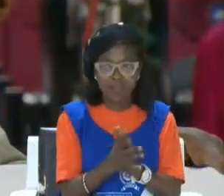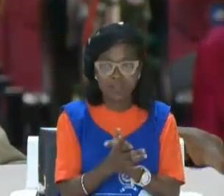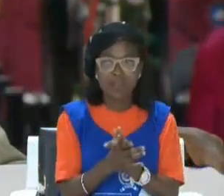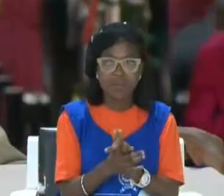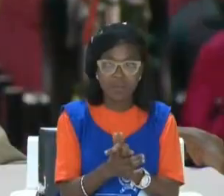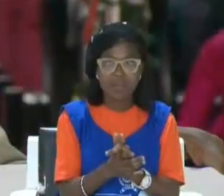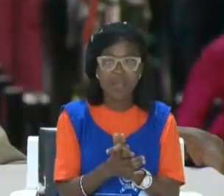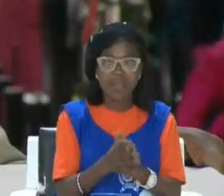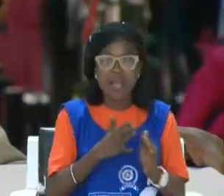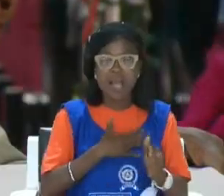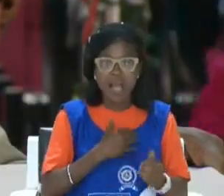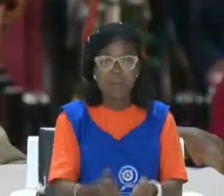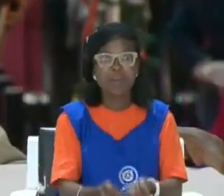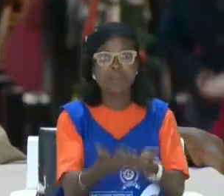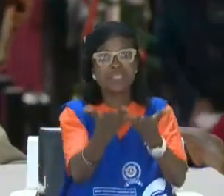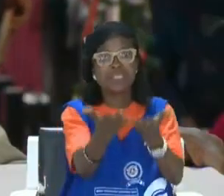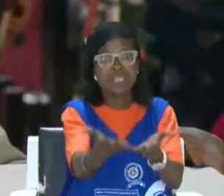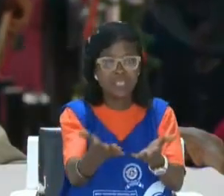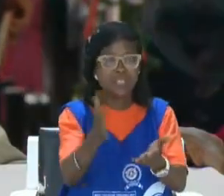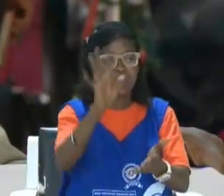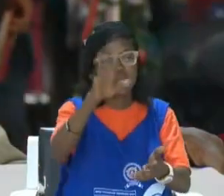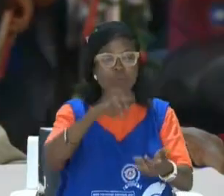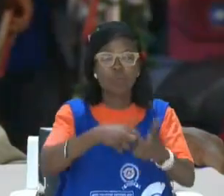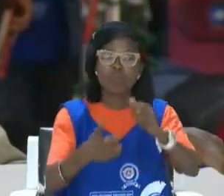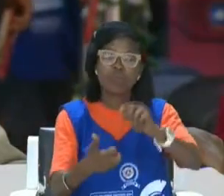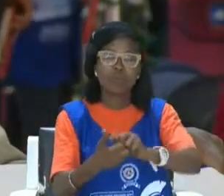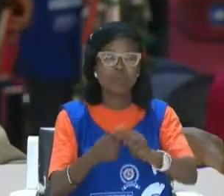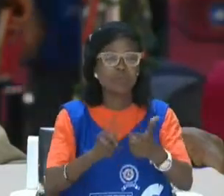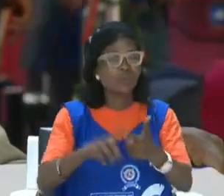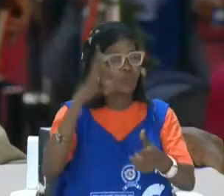and presenting your case to Him.